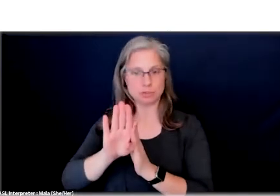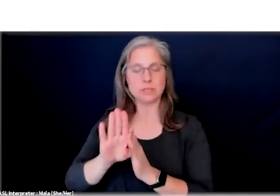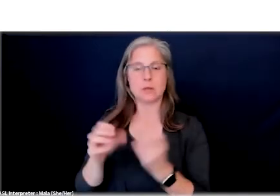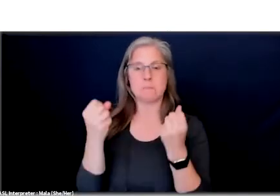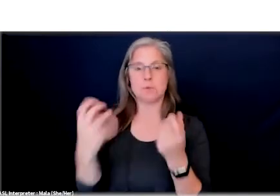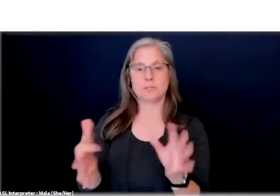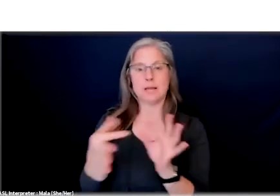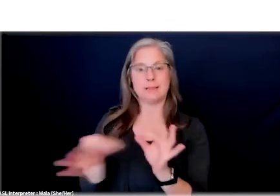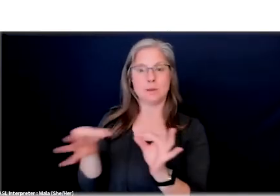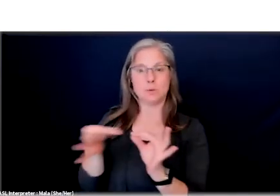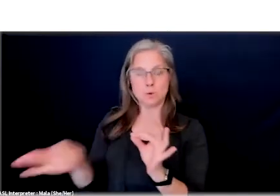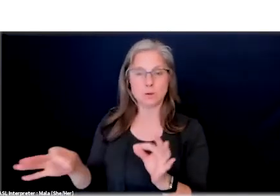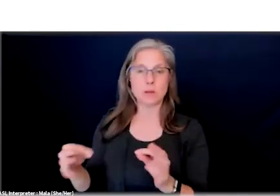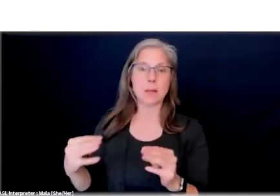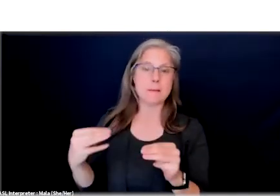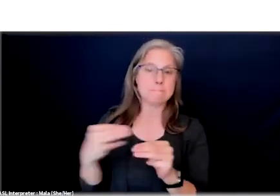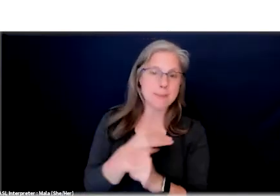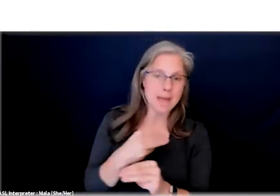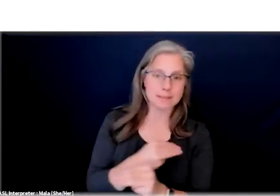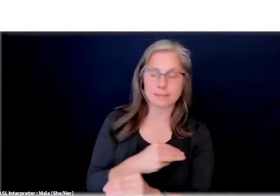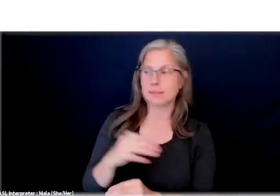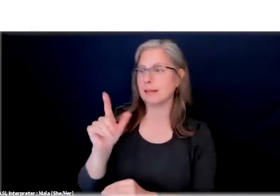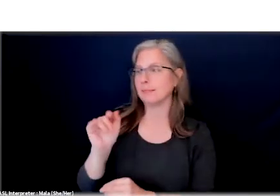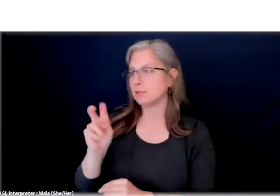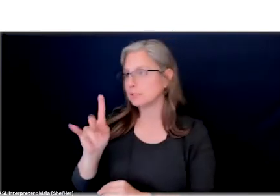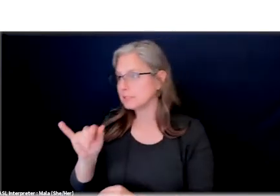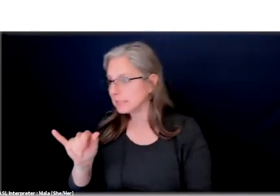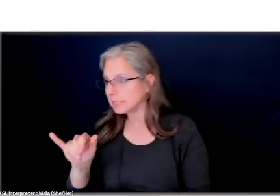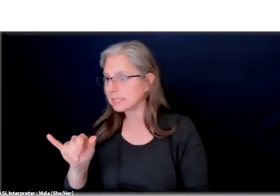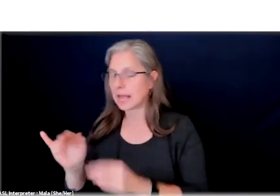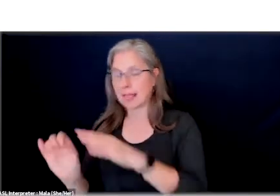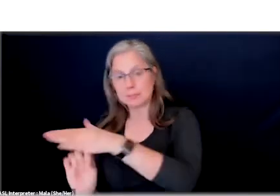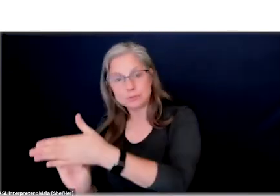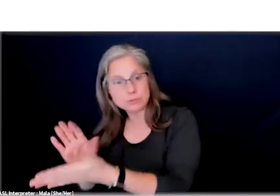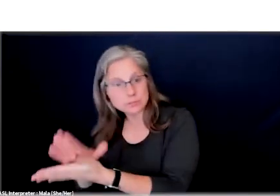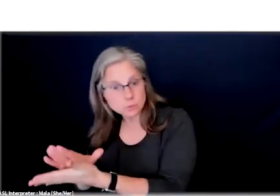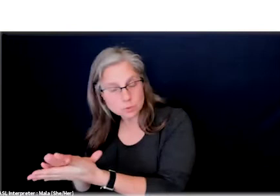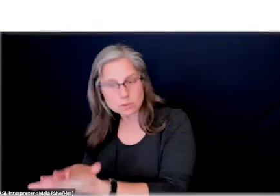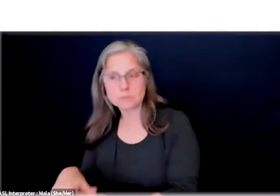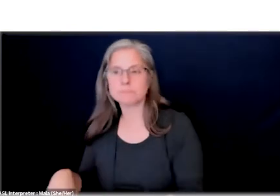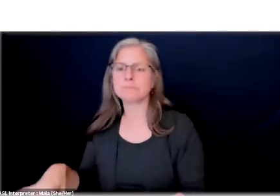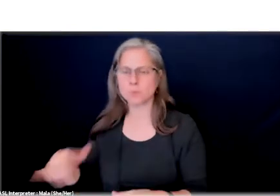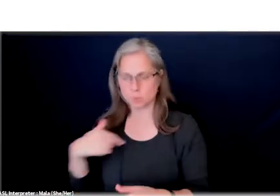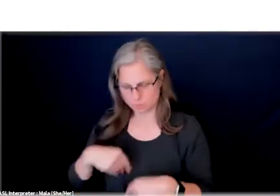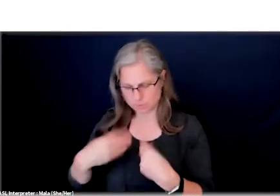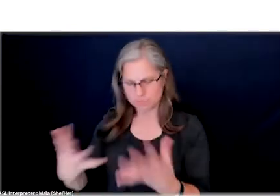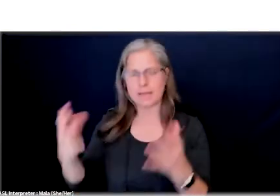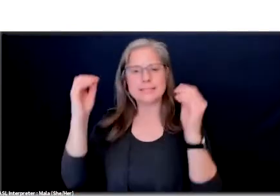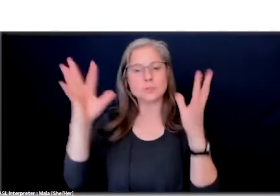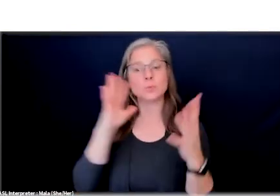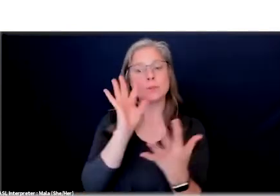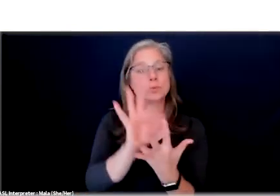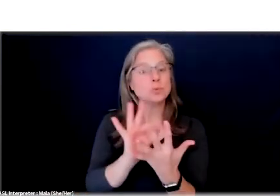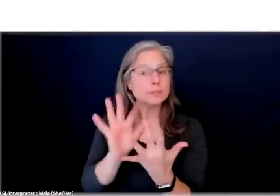language development, literacy in the elementary grades. We will provide teachers with choices around